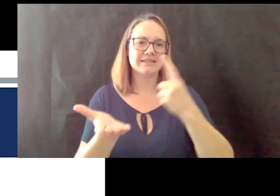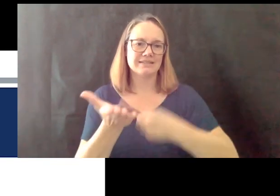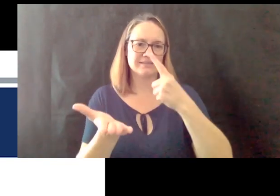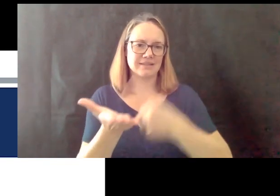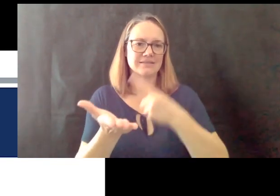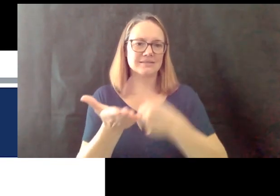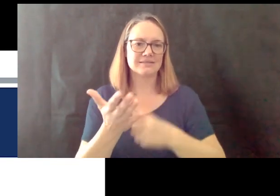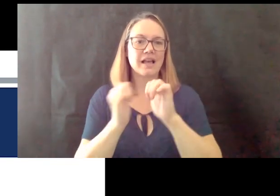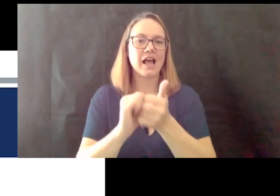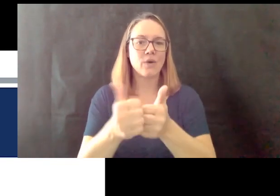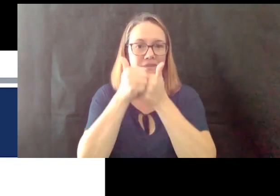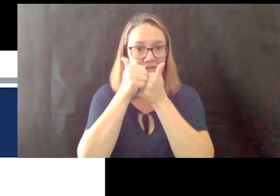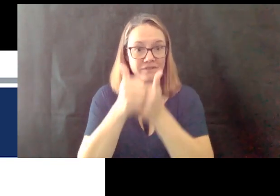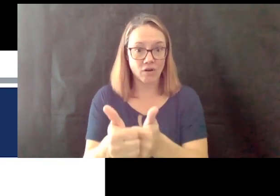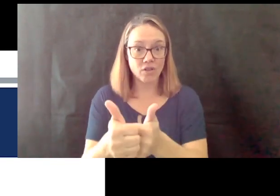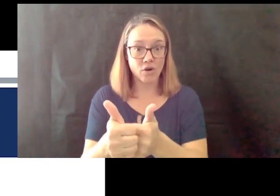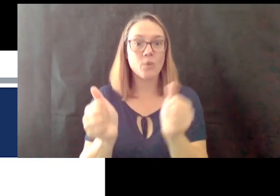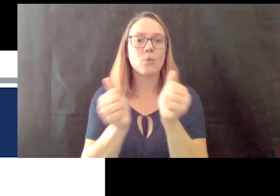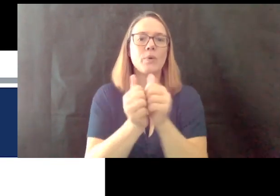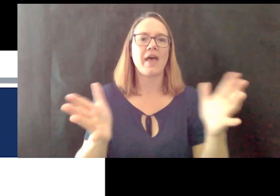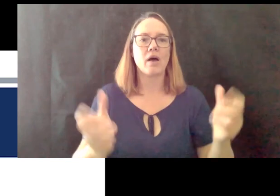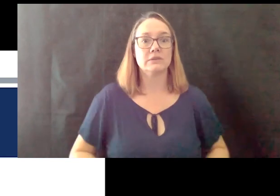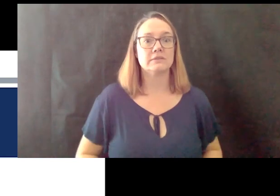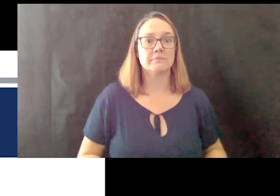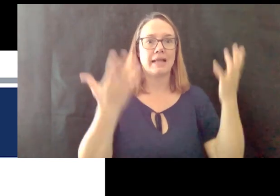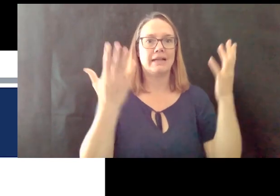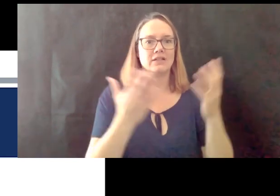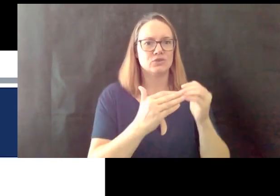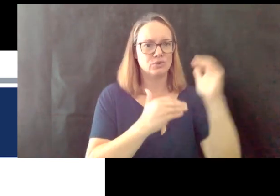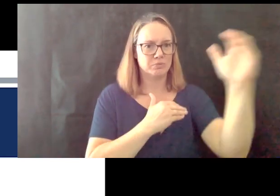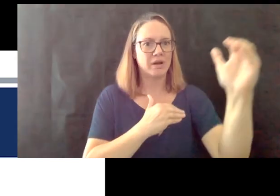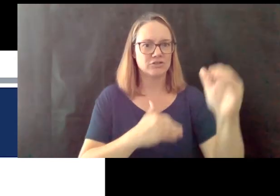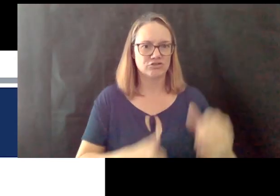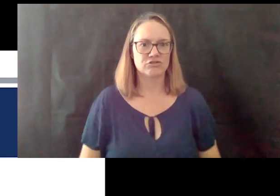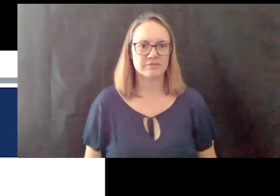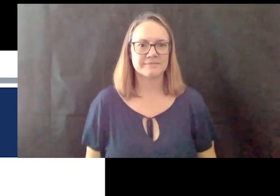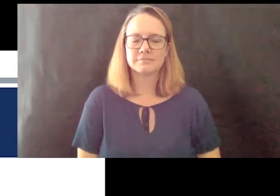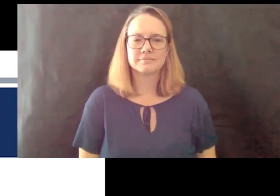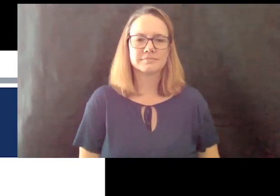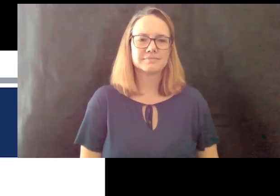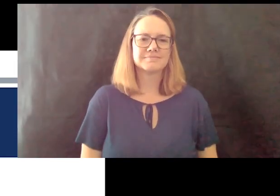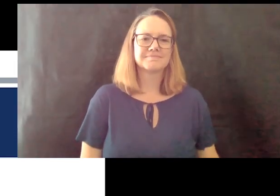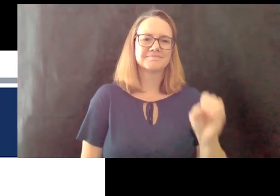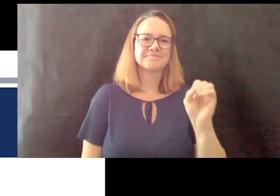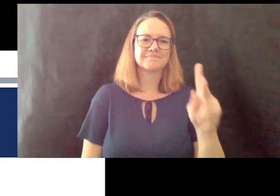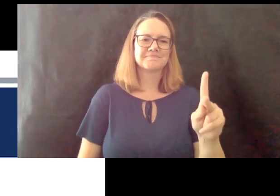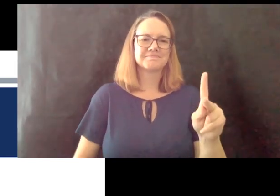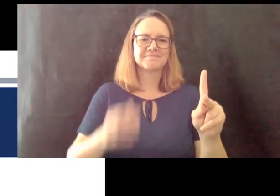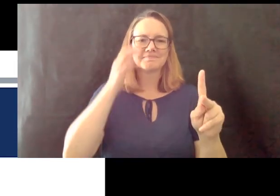and he can discuss how you can follow these tips without sacrificing your budget.